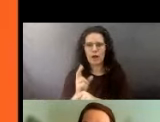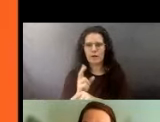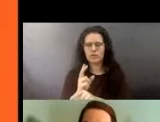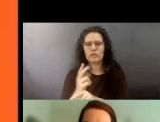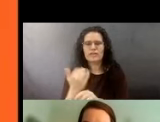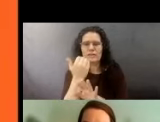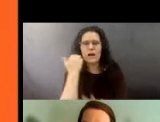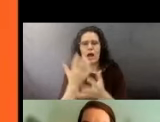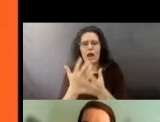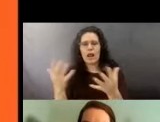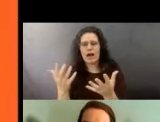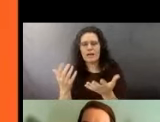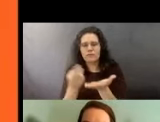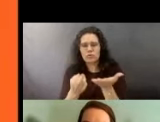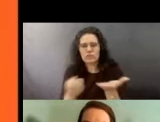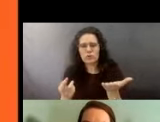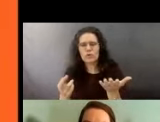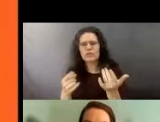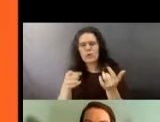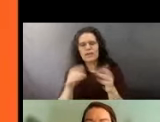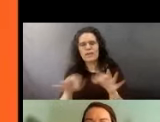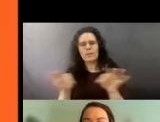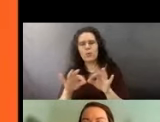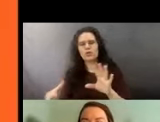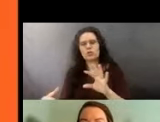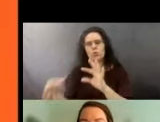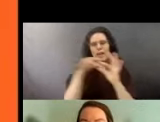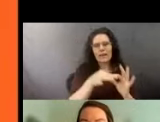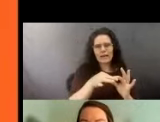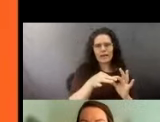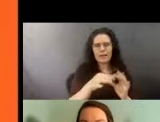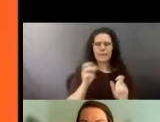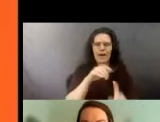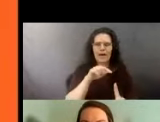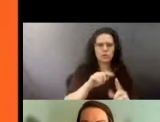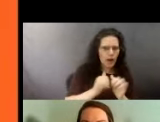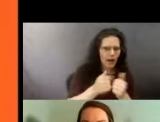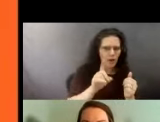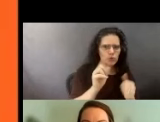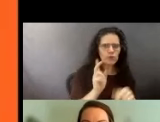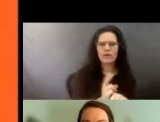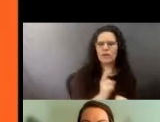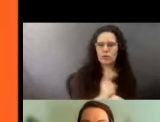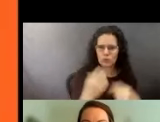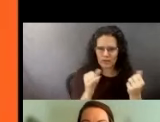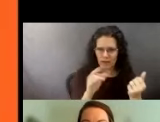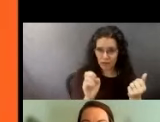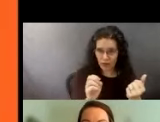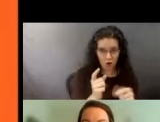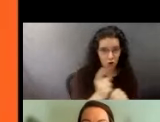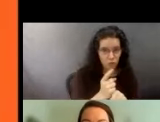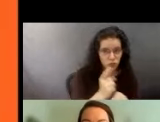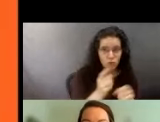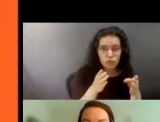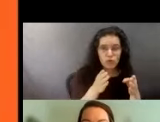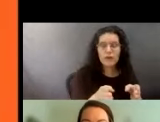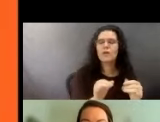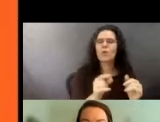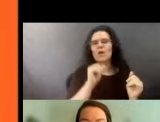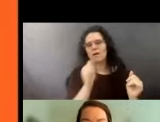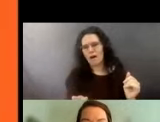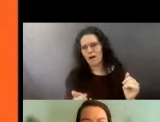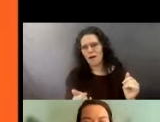able to link referrals back to how they're using healthcare, and whether that's appropriate or inappropriate healthcare